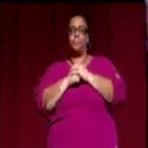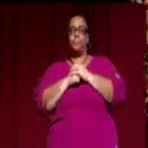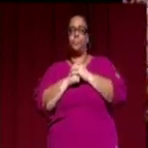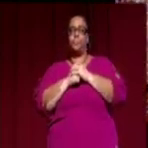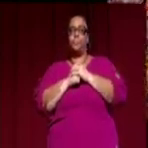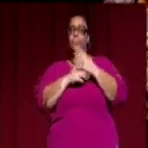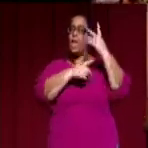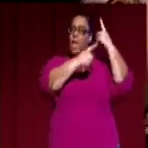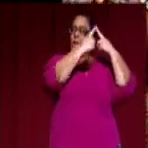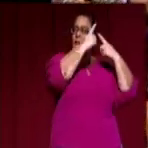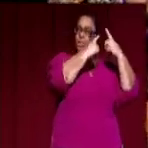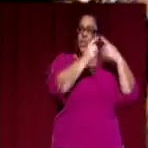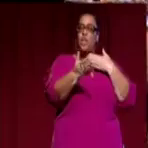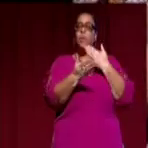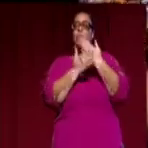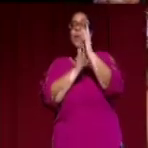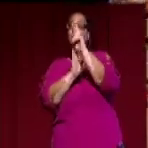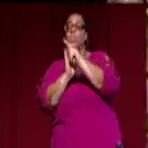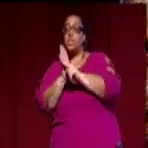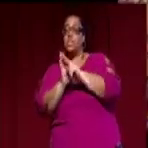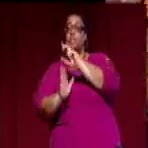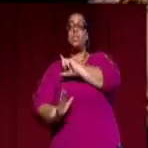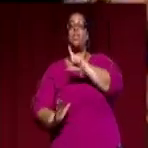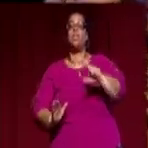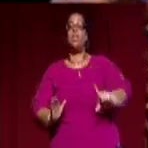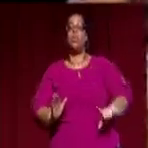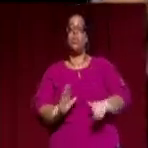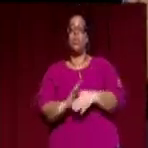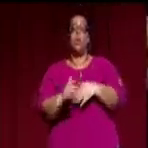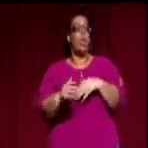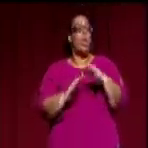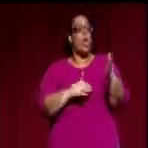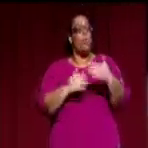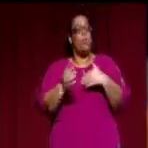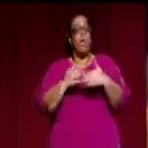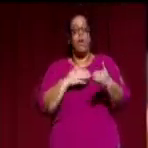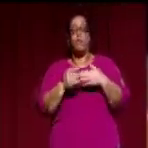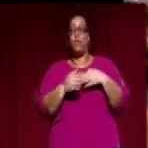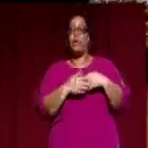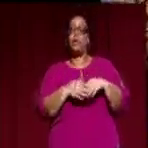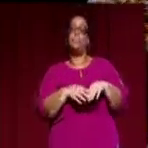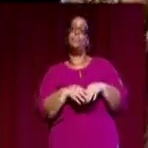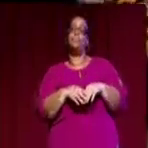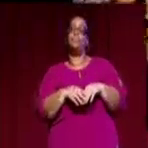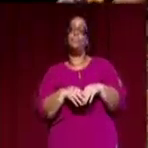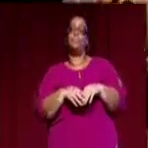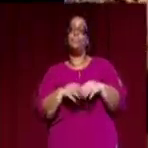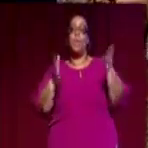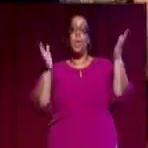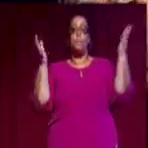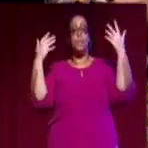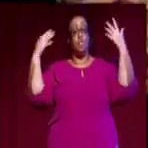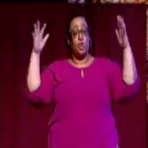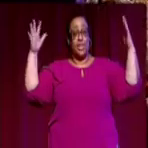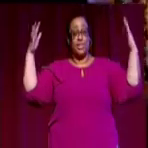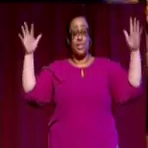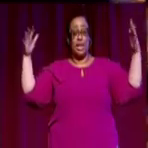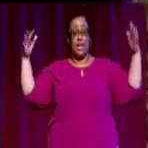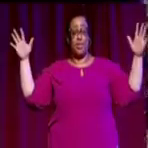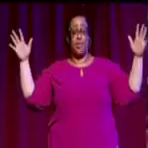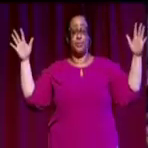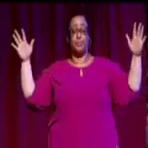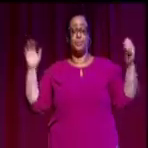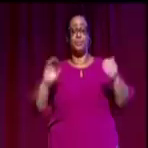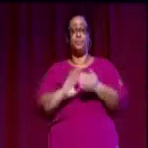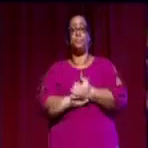and just think about the goodness of the Lord. Wherever you are, take the time and put those hands together. Put those